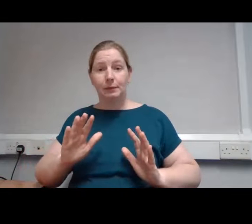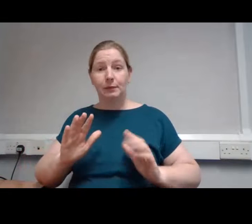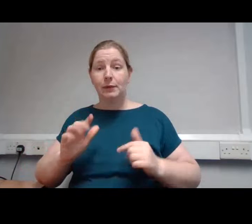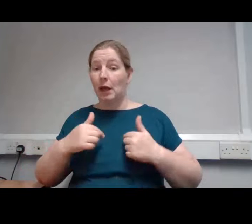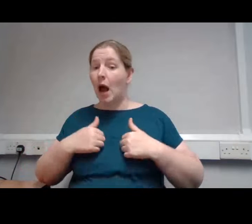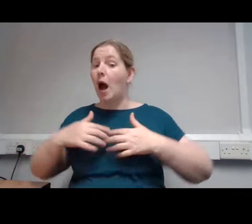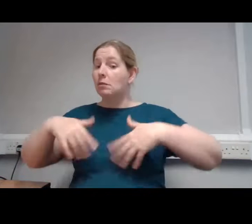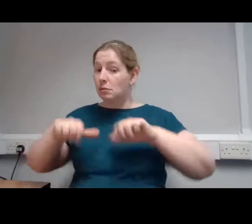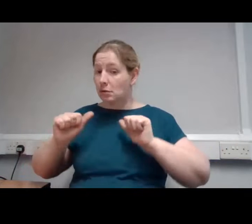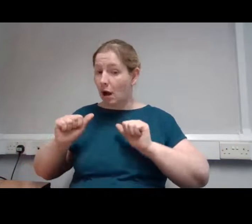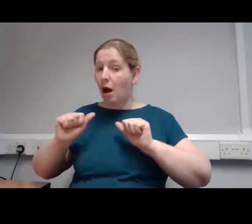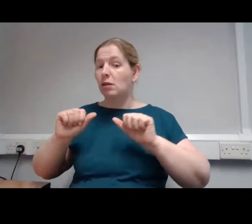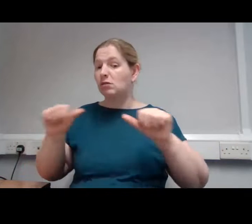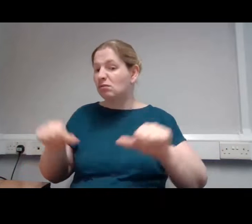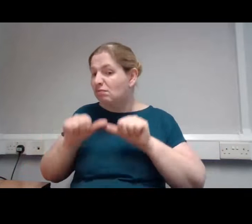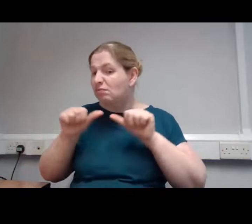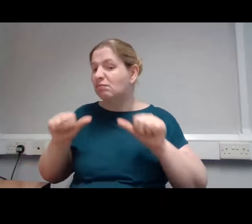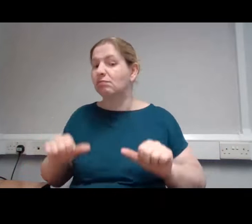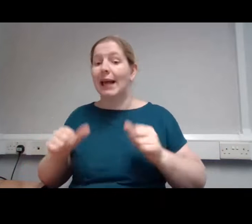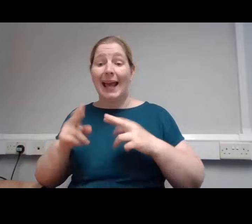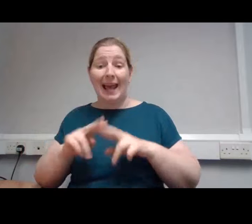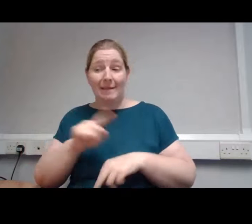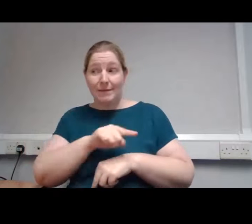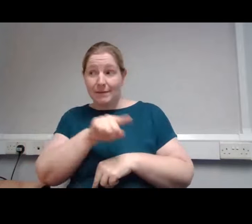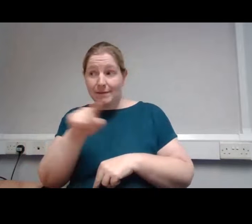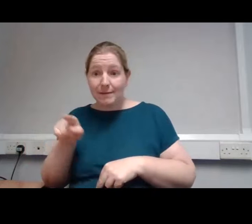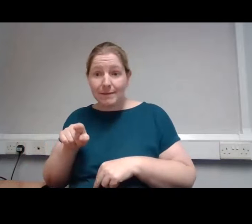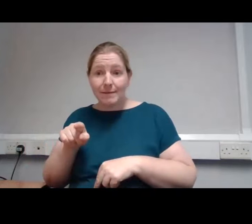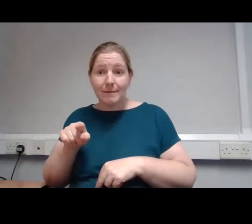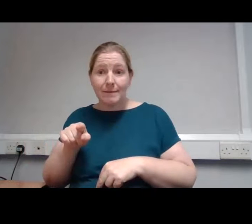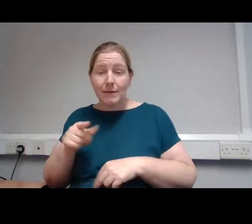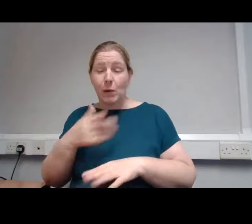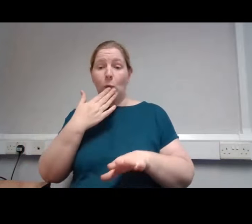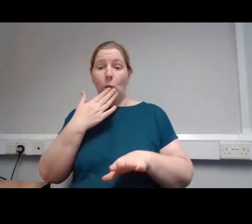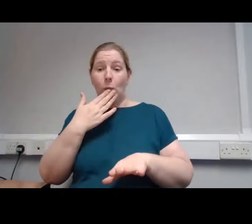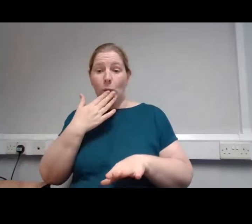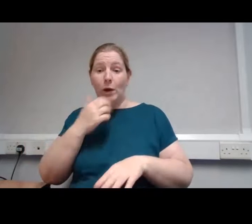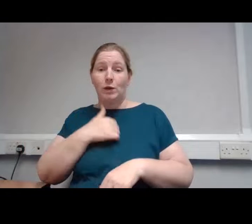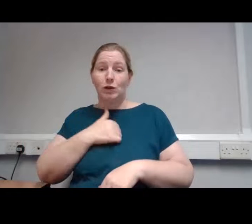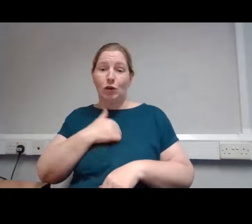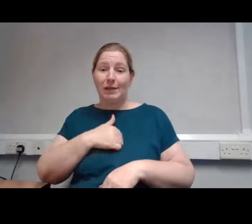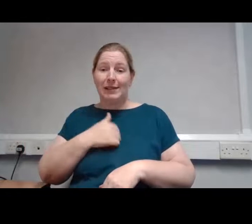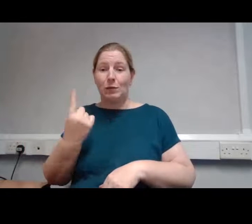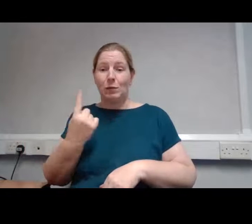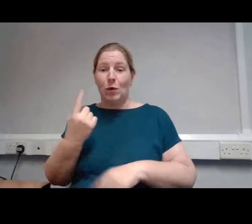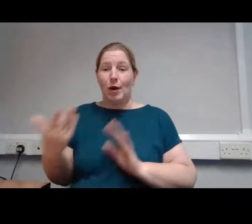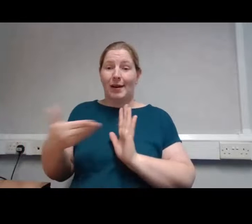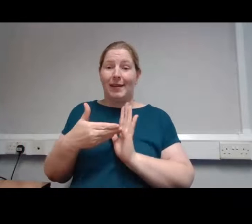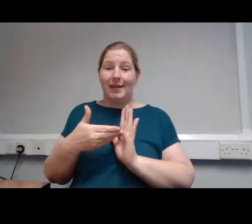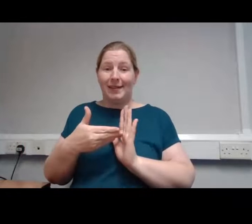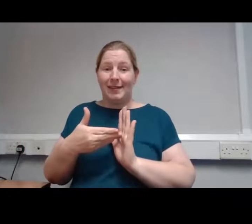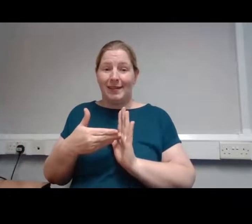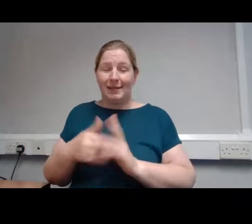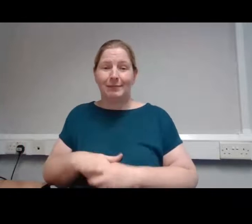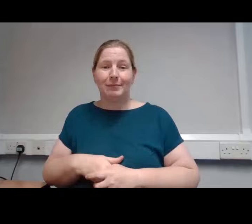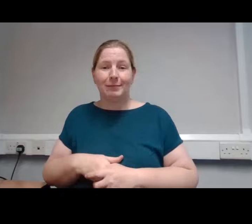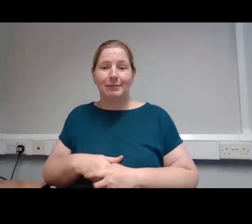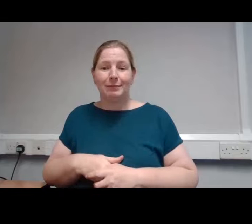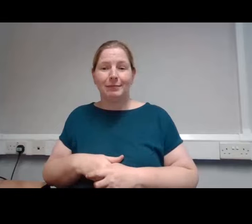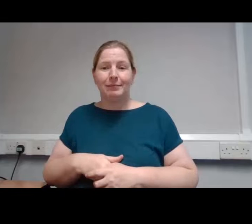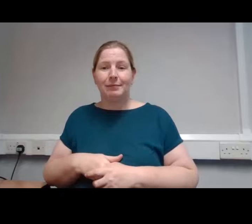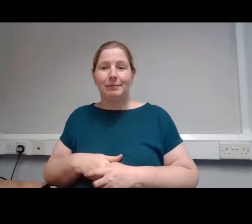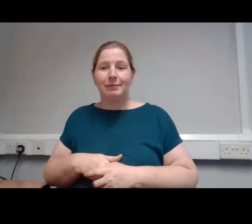bring things to a close. If anybody does, oh, sorry, we've just Yeah. received a last second Oh, question. How about